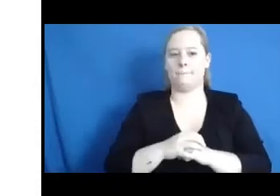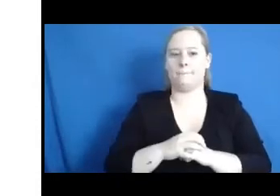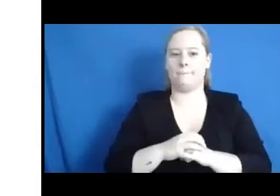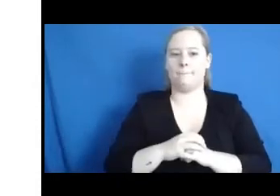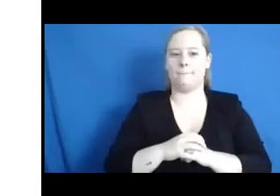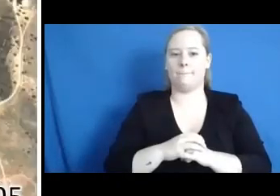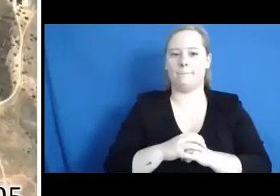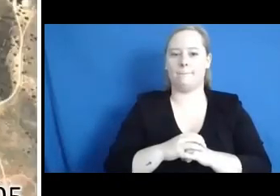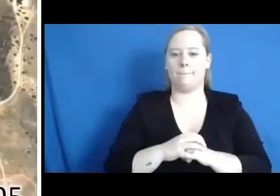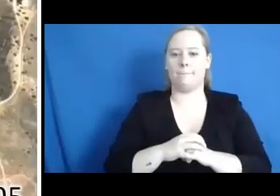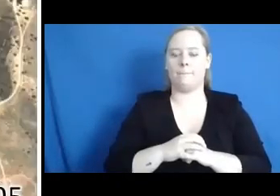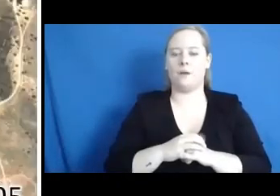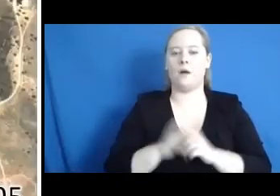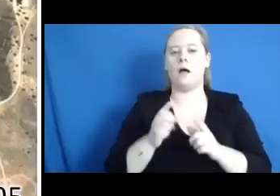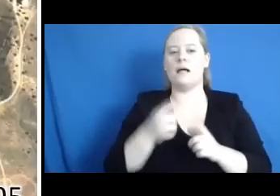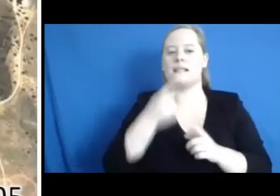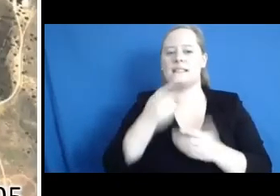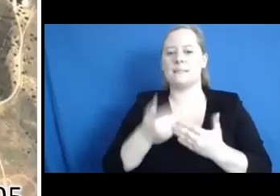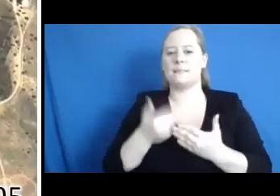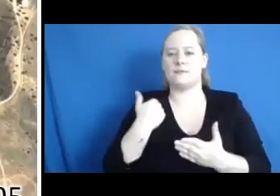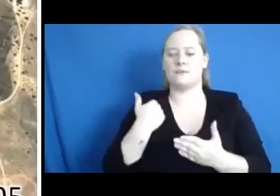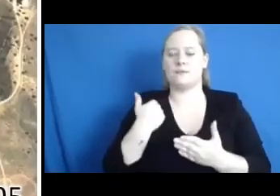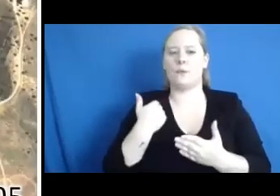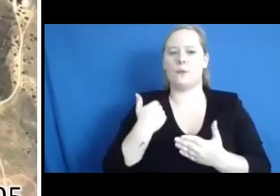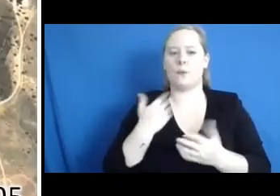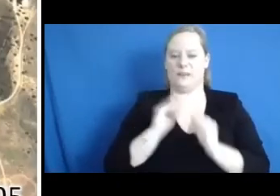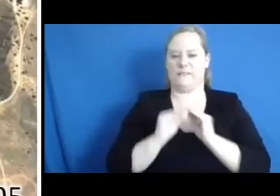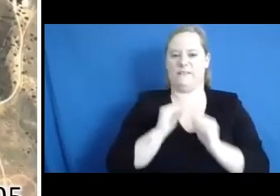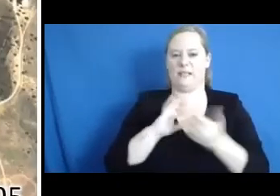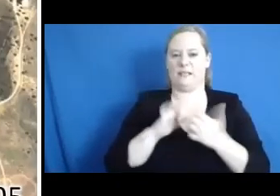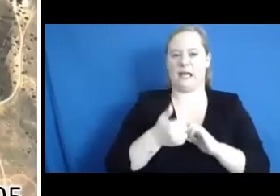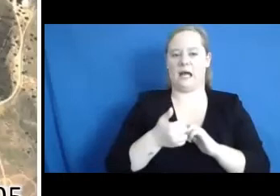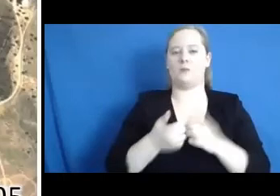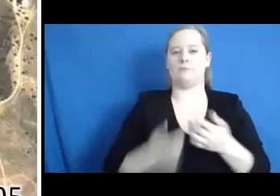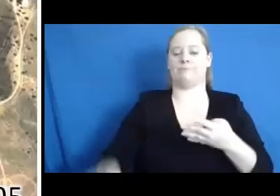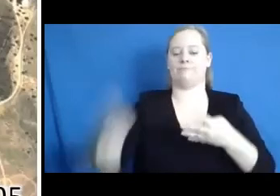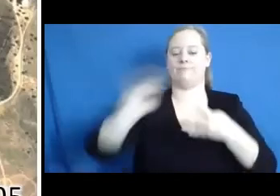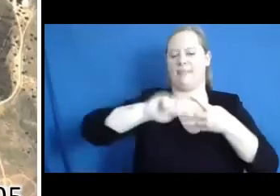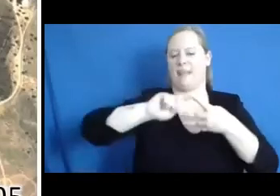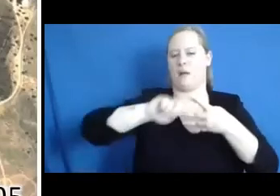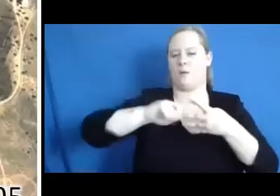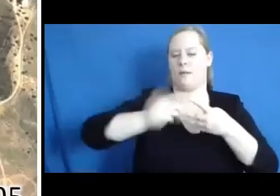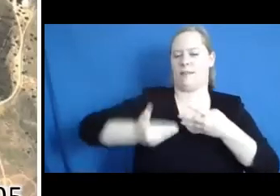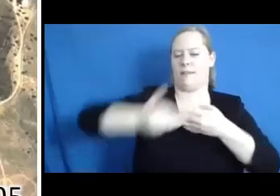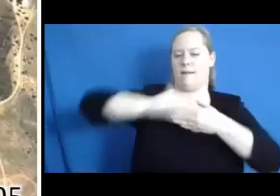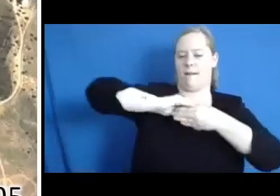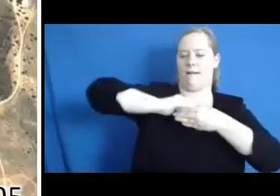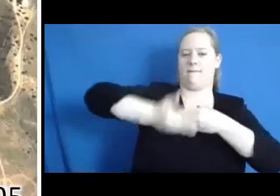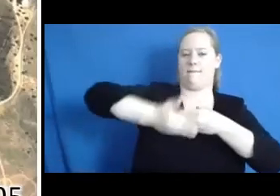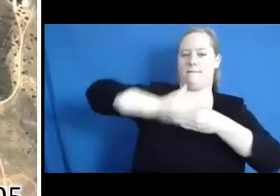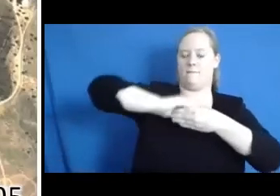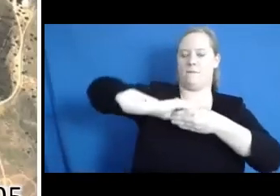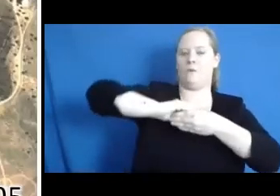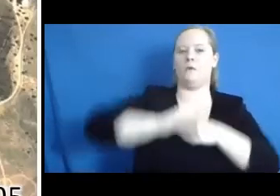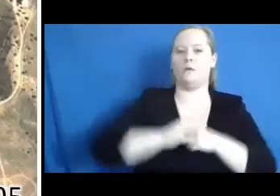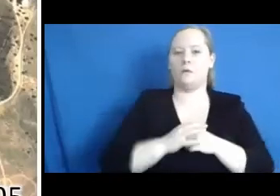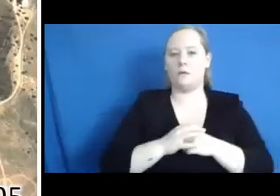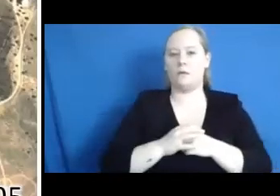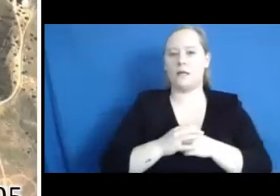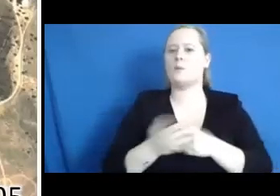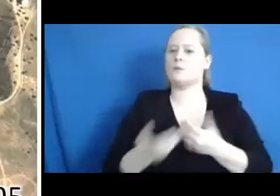So I mentioned some of the selected remedies, one being landfill cap installation, and that cap was really installed